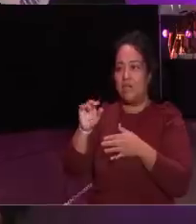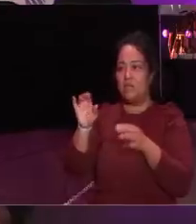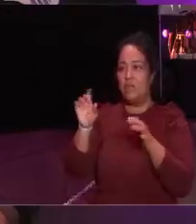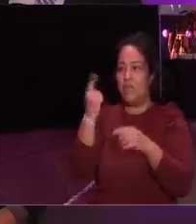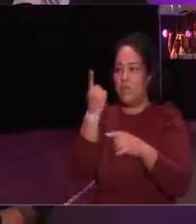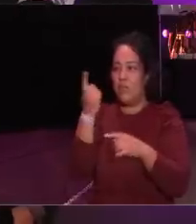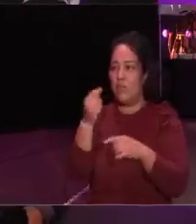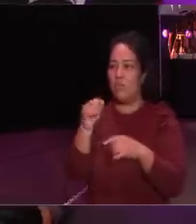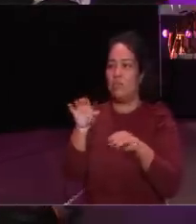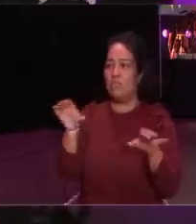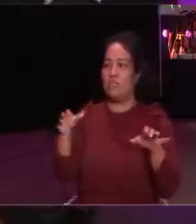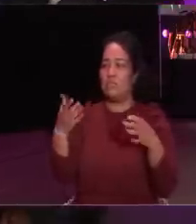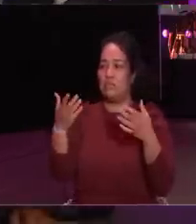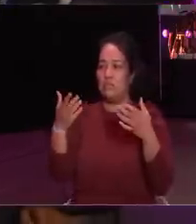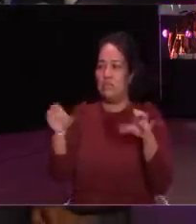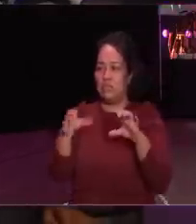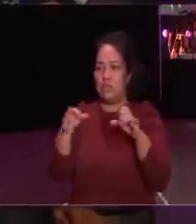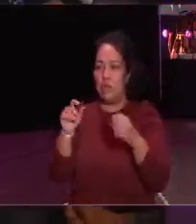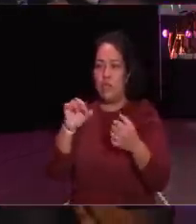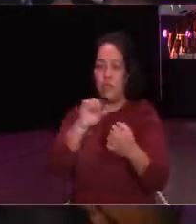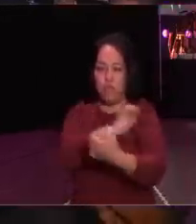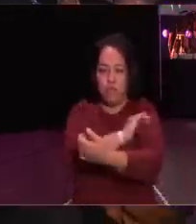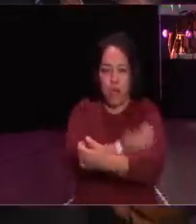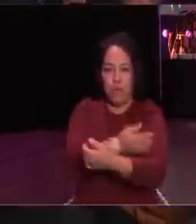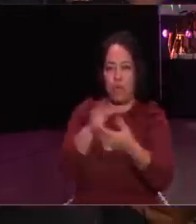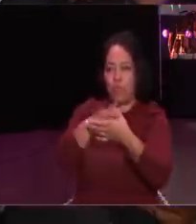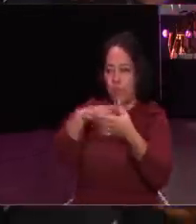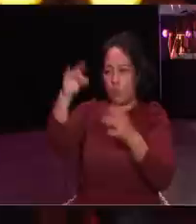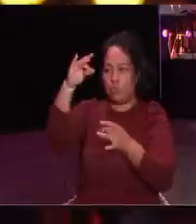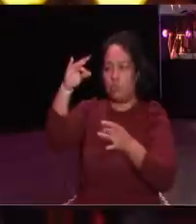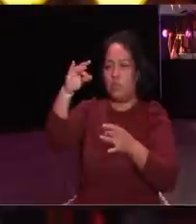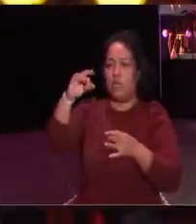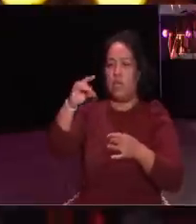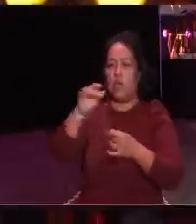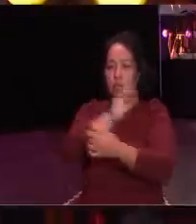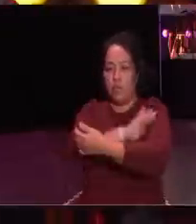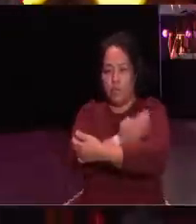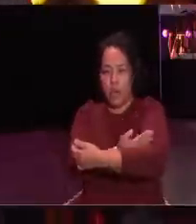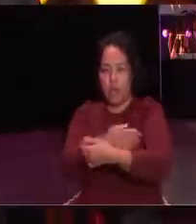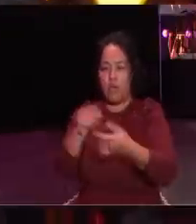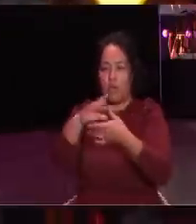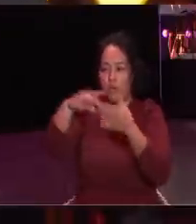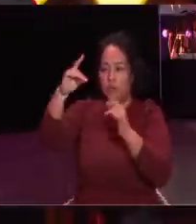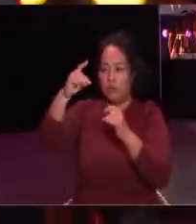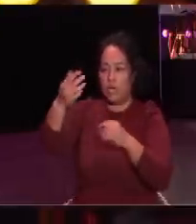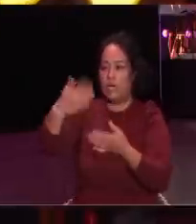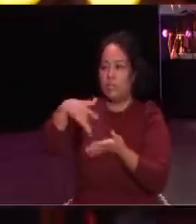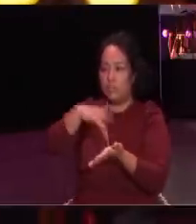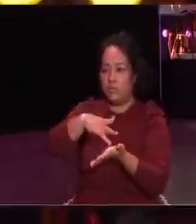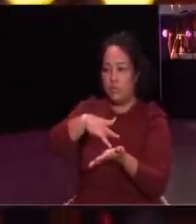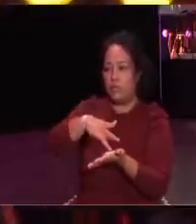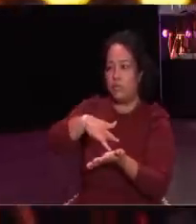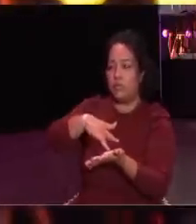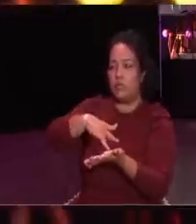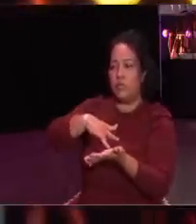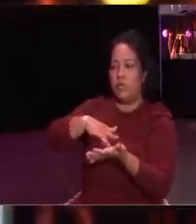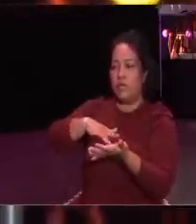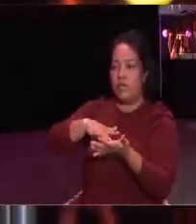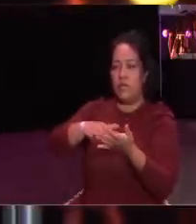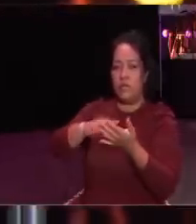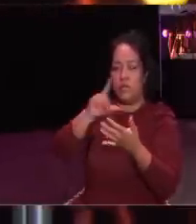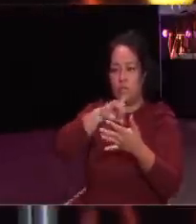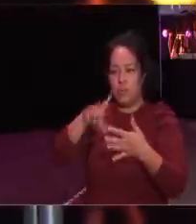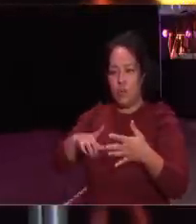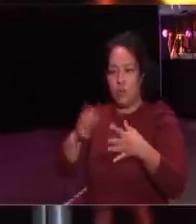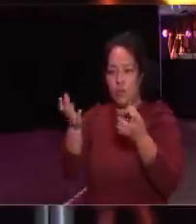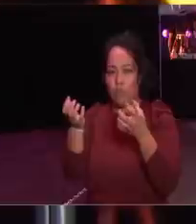by the power of the Holy Spirit. Y cuando el poder del Espíritu Santo está en medio de nosotros, the power of the Holy Spirit is in our midst. El Señor quiere bendecirte.